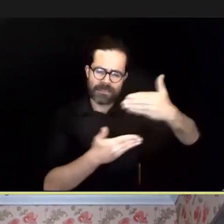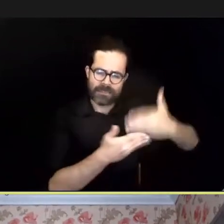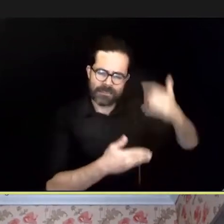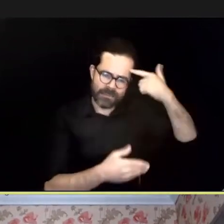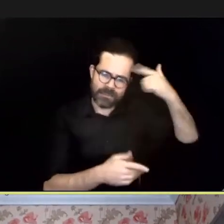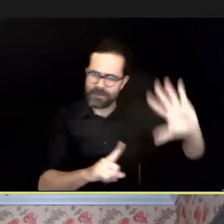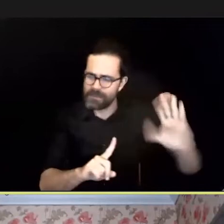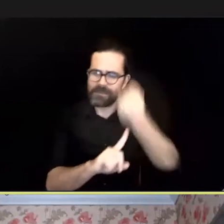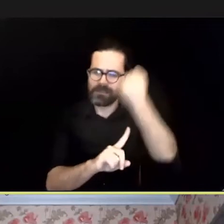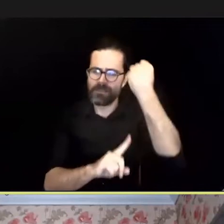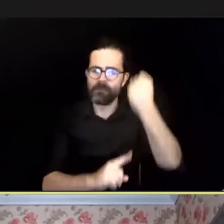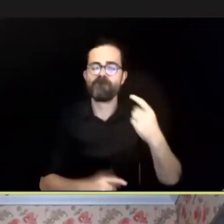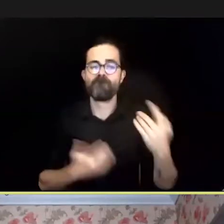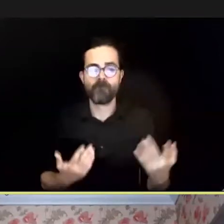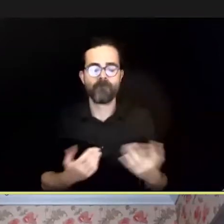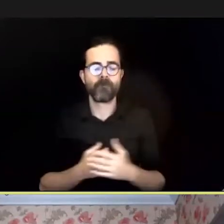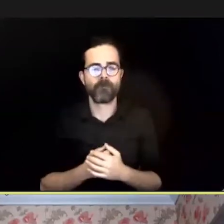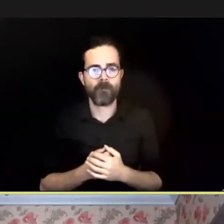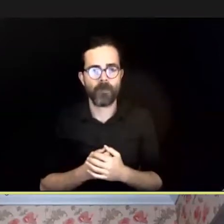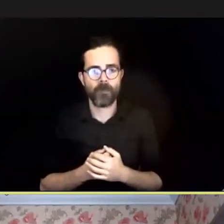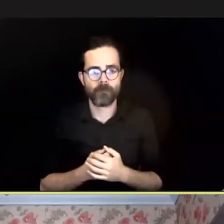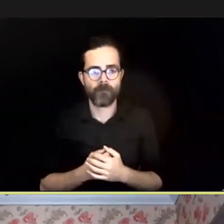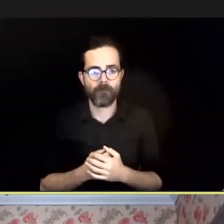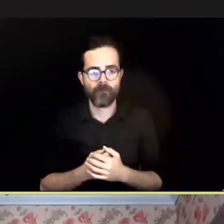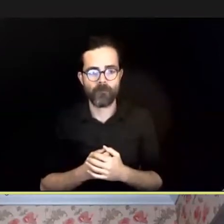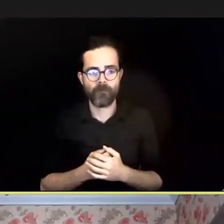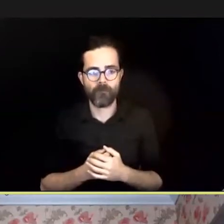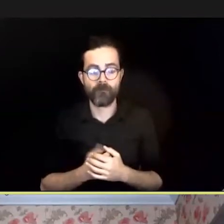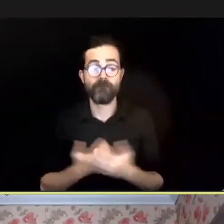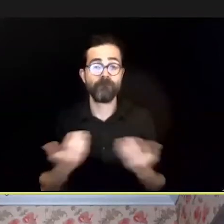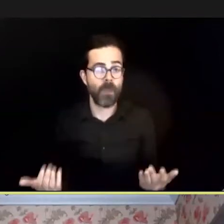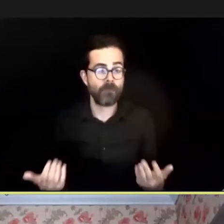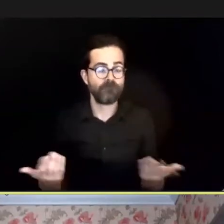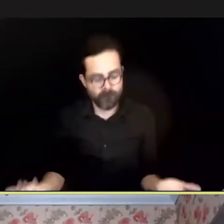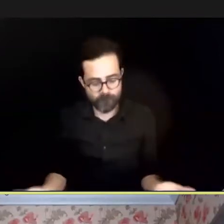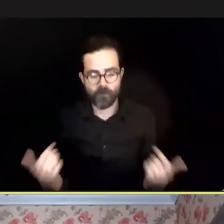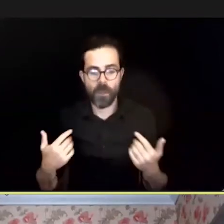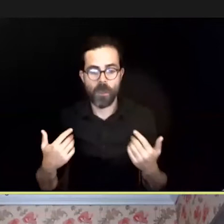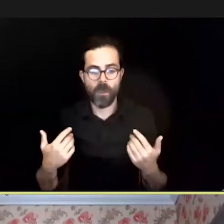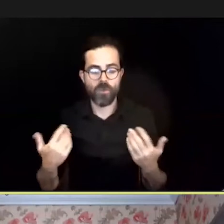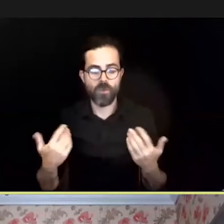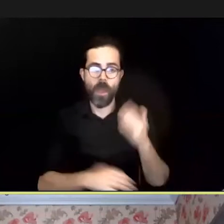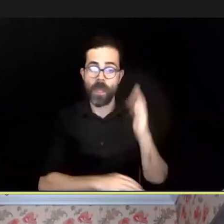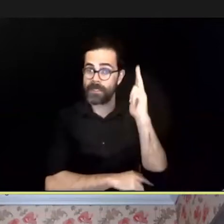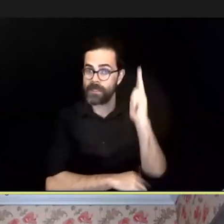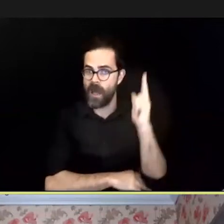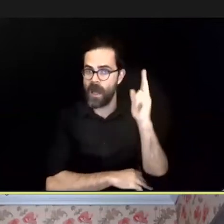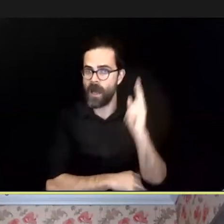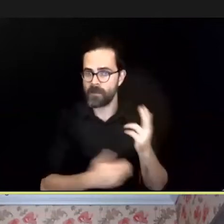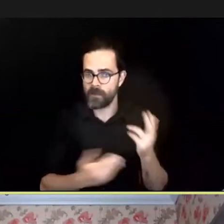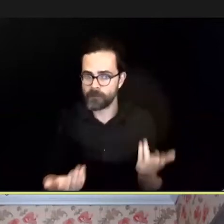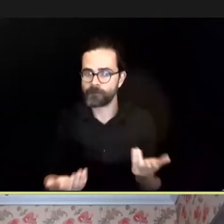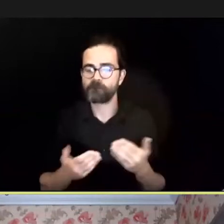And because of this, we started by organizing 2 workshops for people with